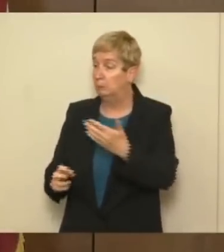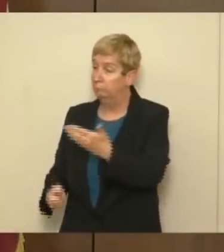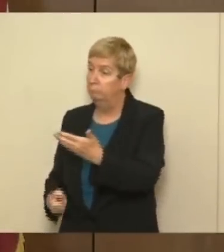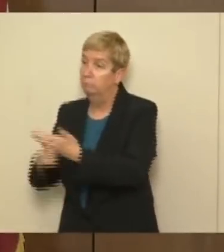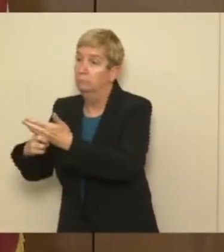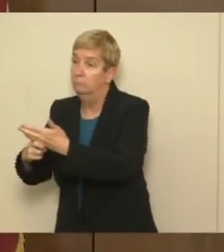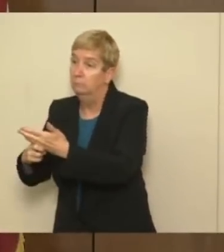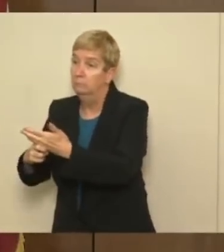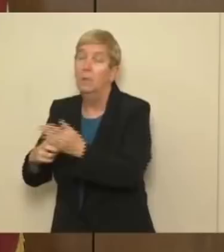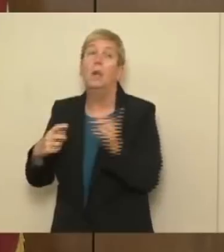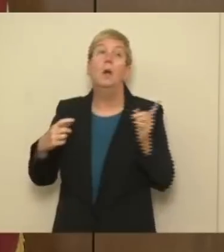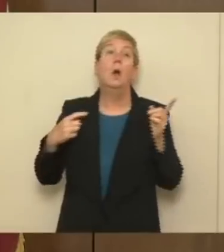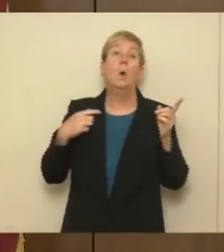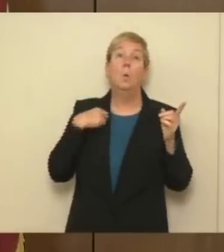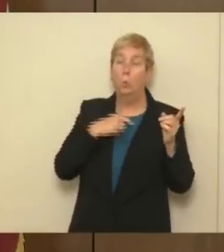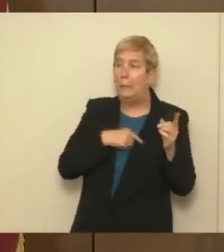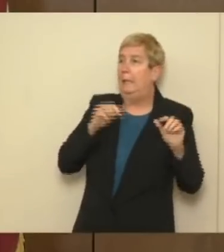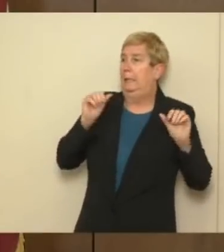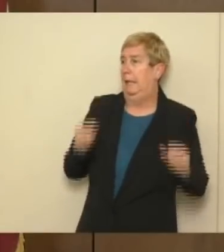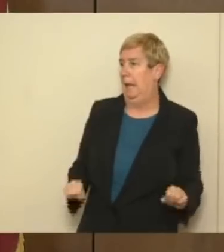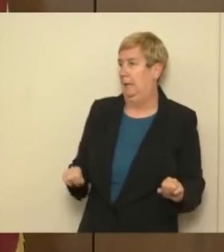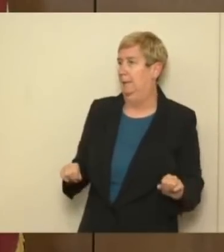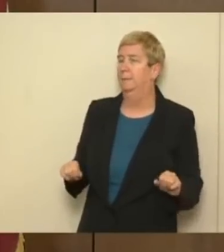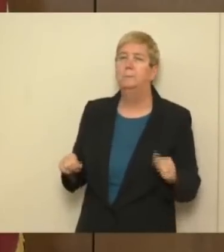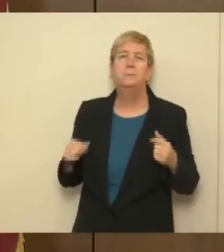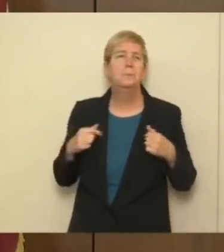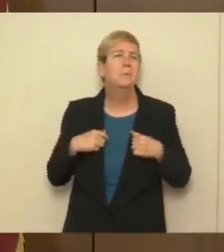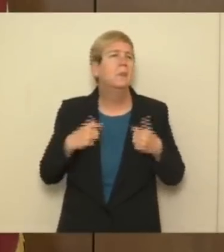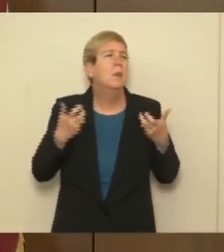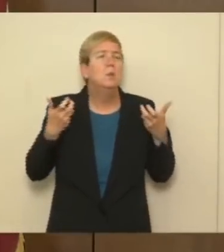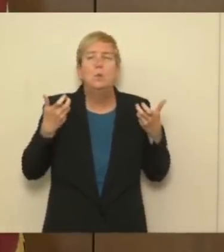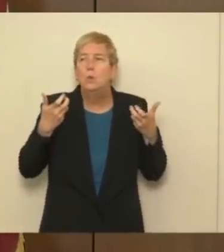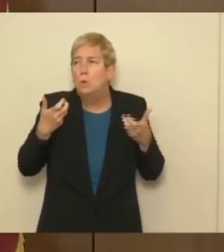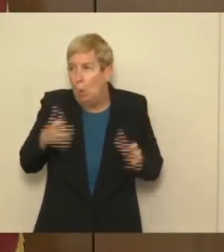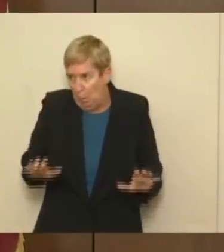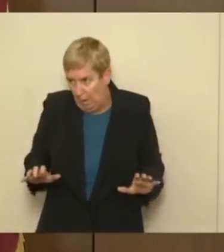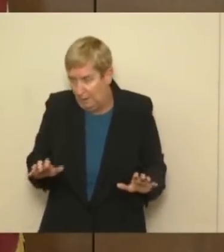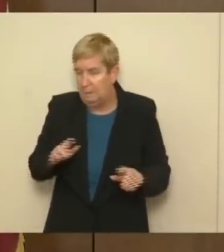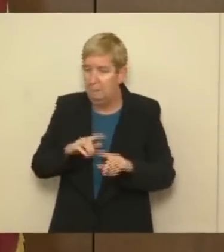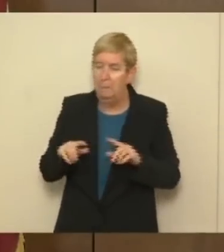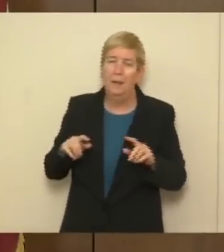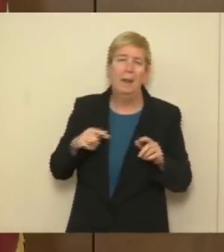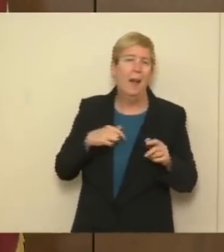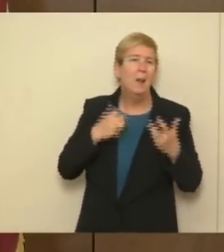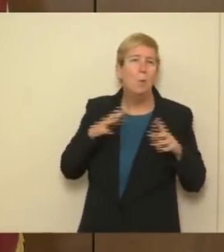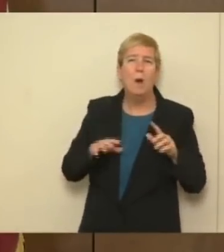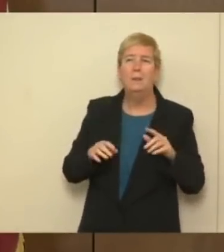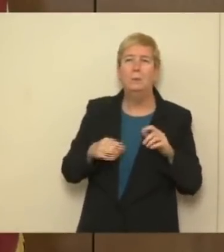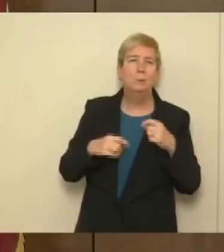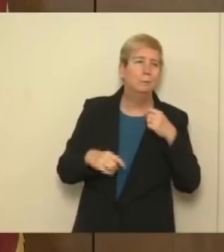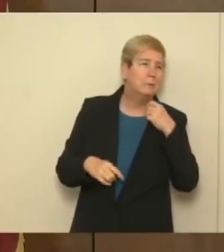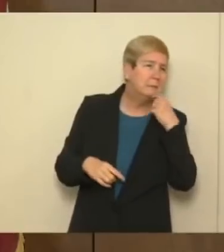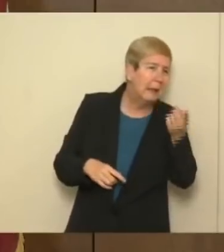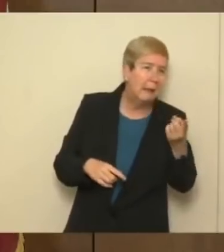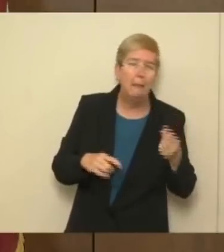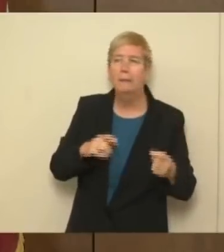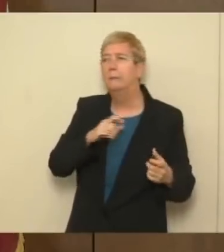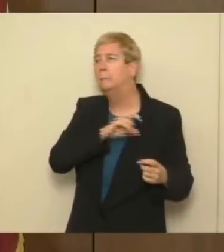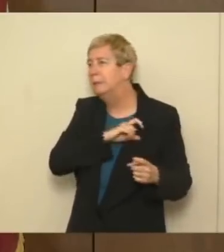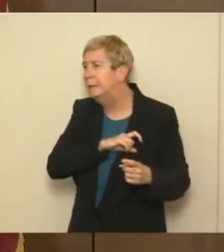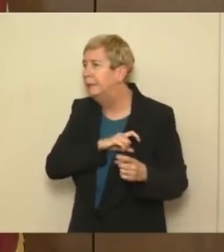do. I take no pleasure in having any of our first responders and public safety